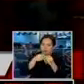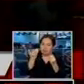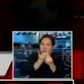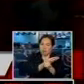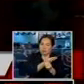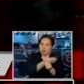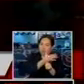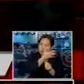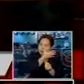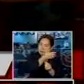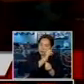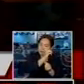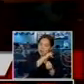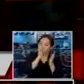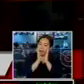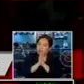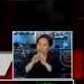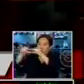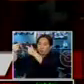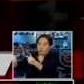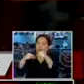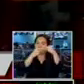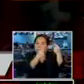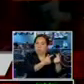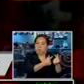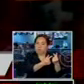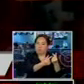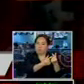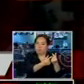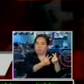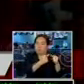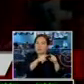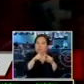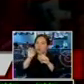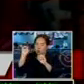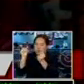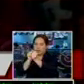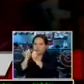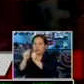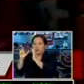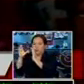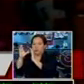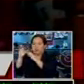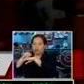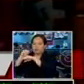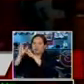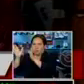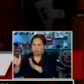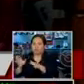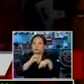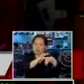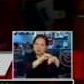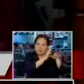trials, may we ask that the parties and or their respective counsel be directed to enter